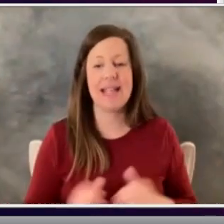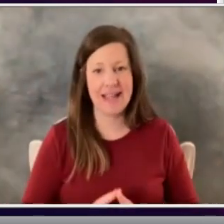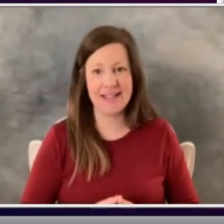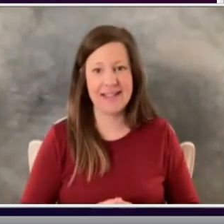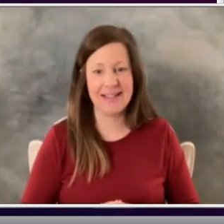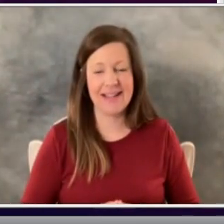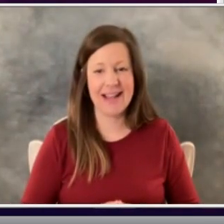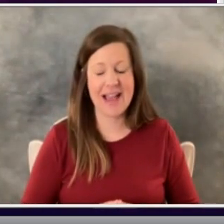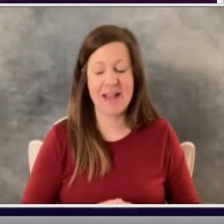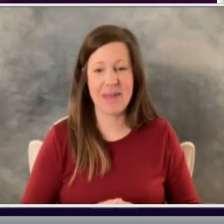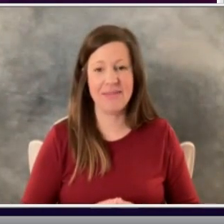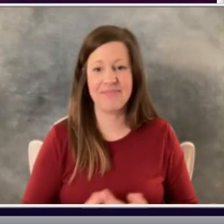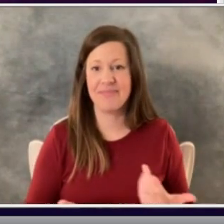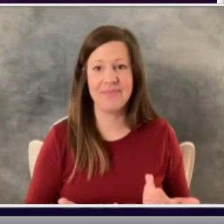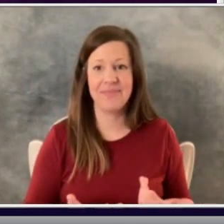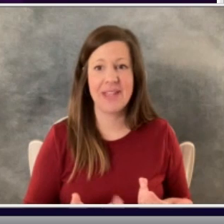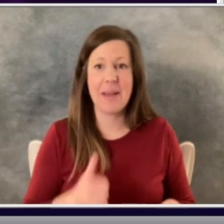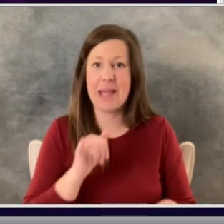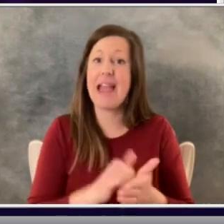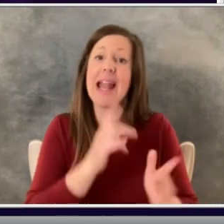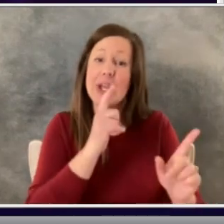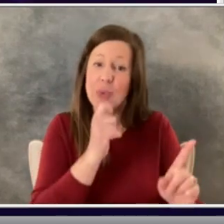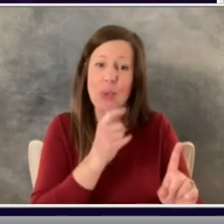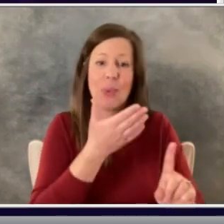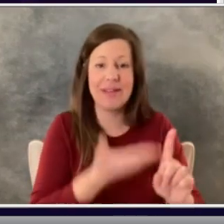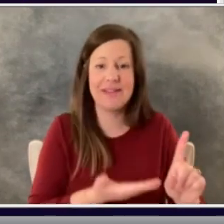dad. It is who my dad is.